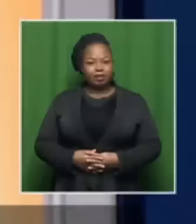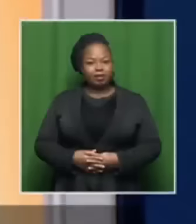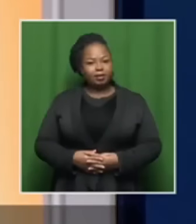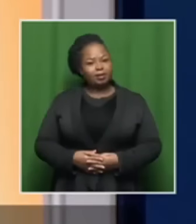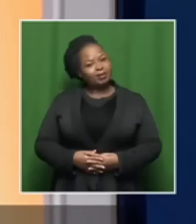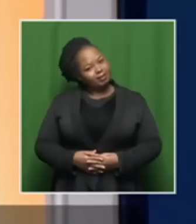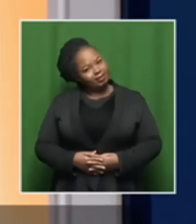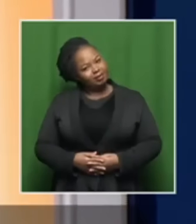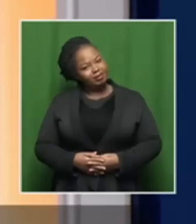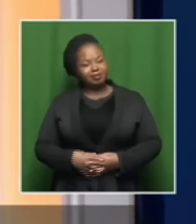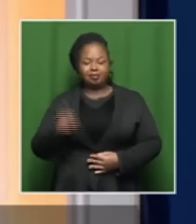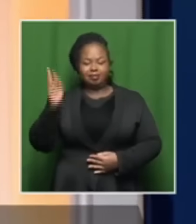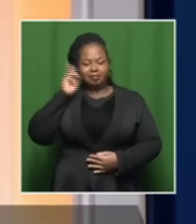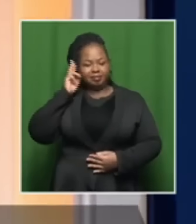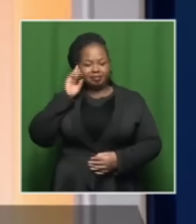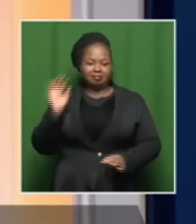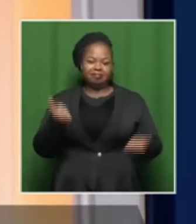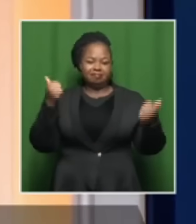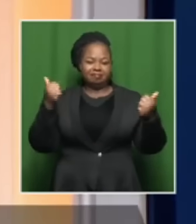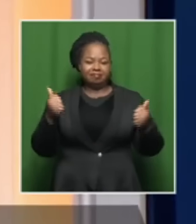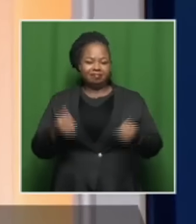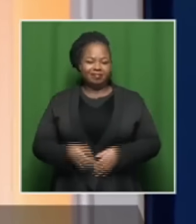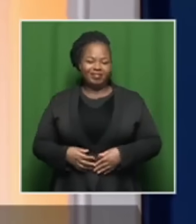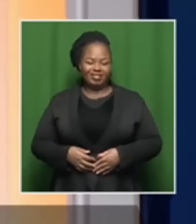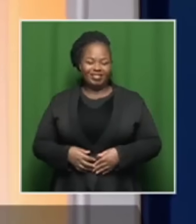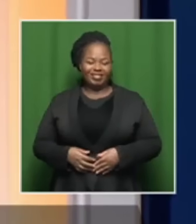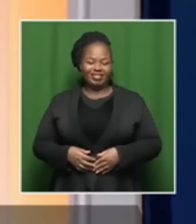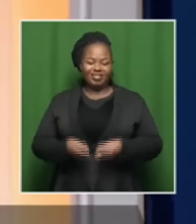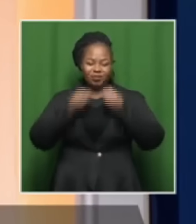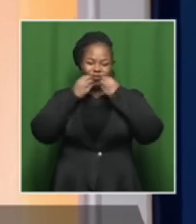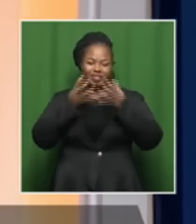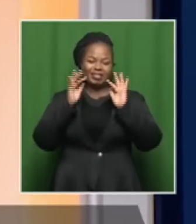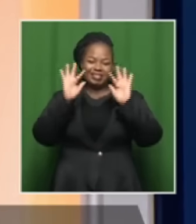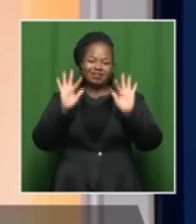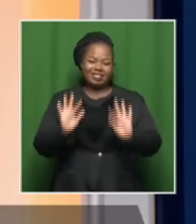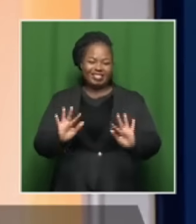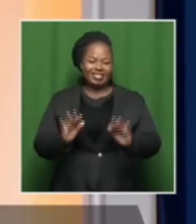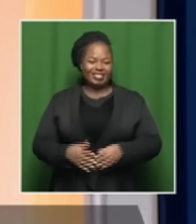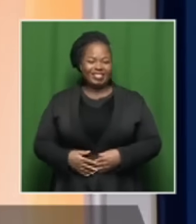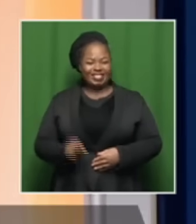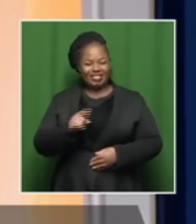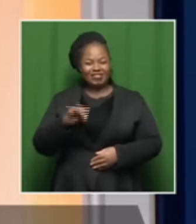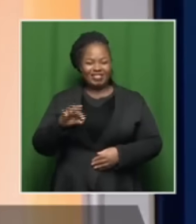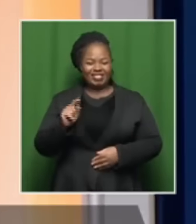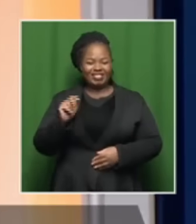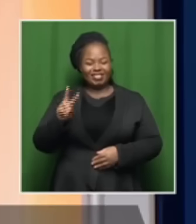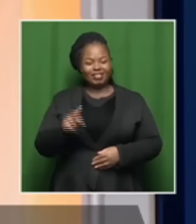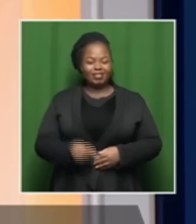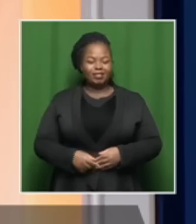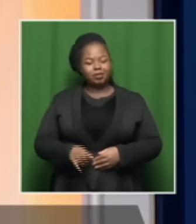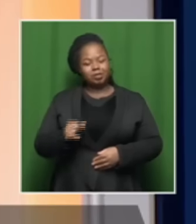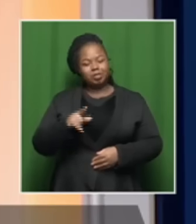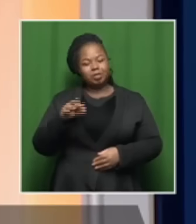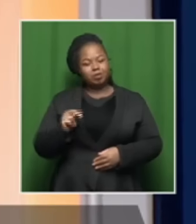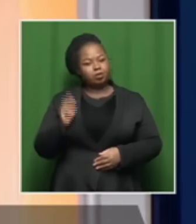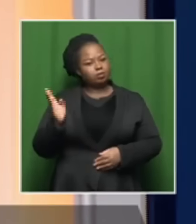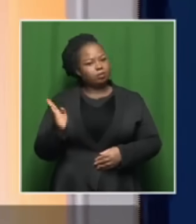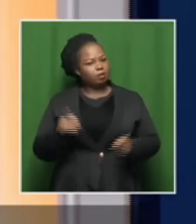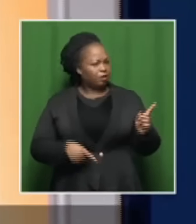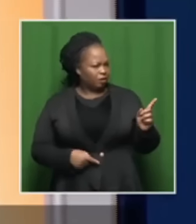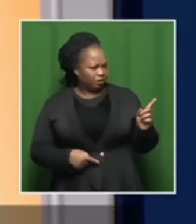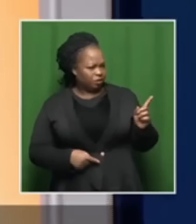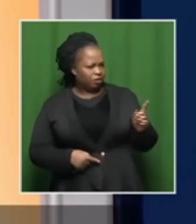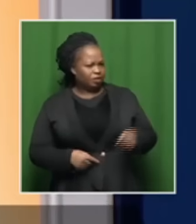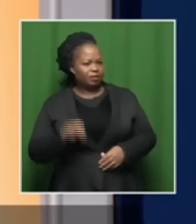such stunning memories. I mean, this is classic. It's absolutely amazing. Classic SABC television. Simon Gear giving the... So wait, your